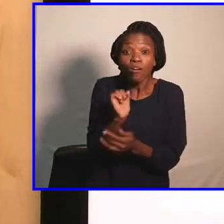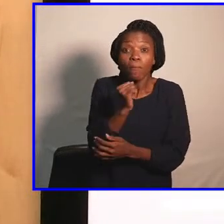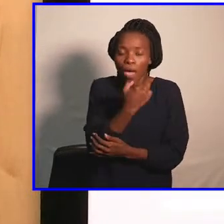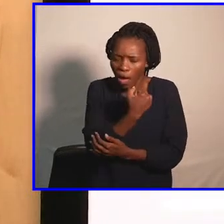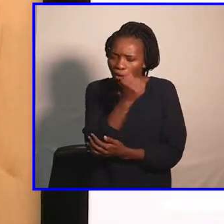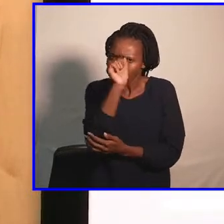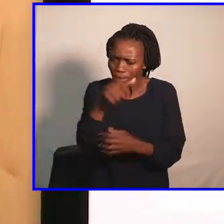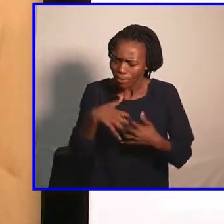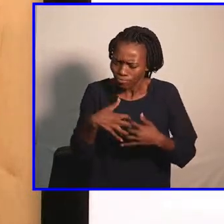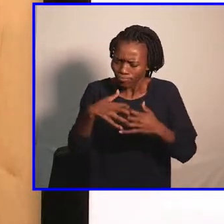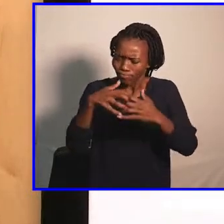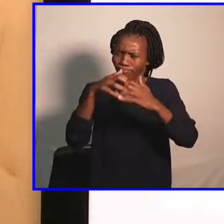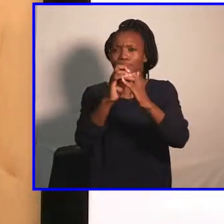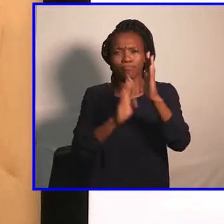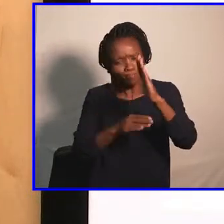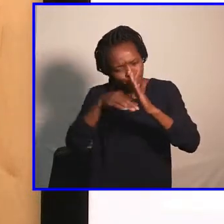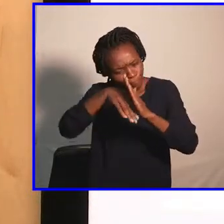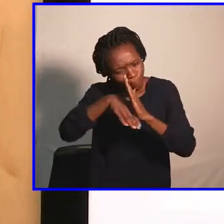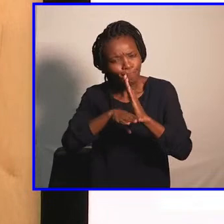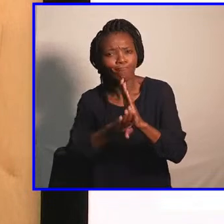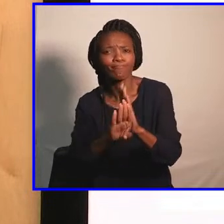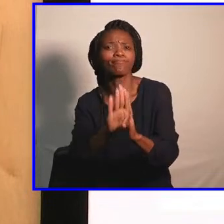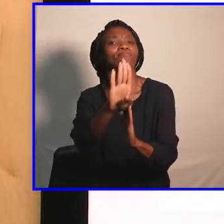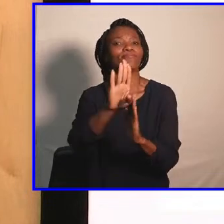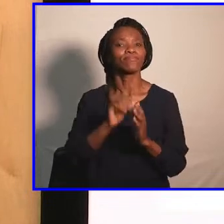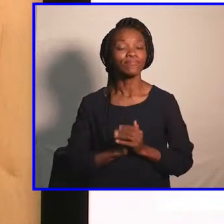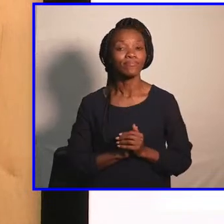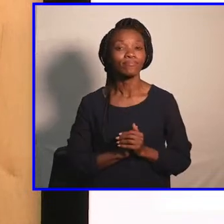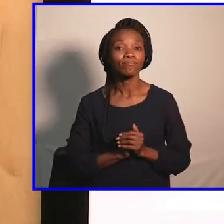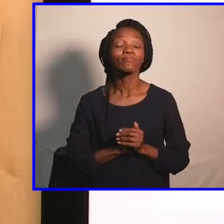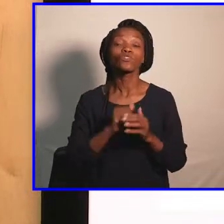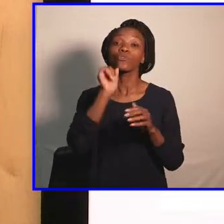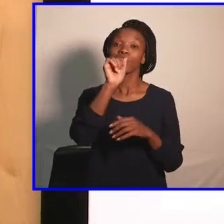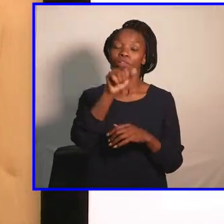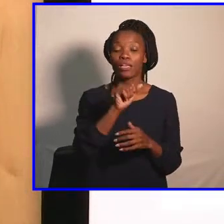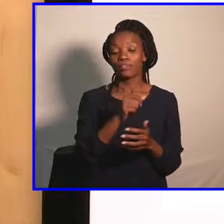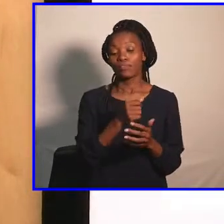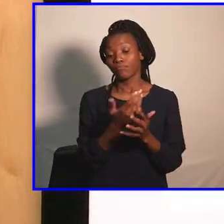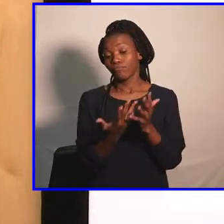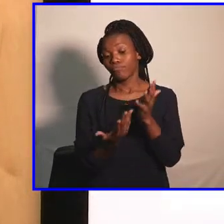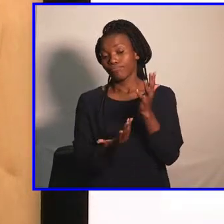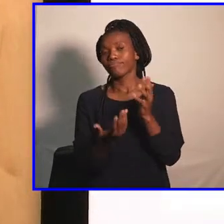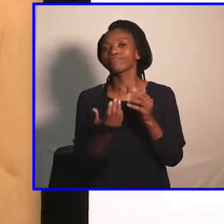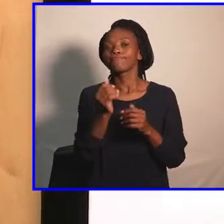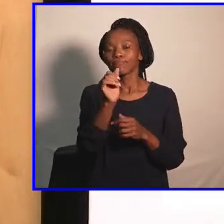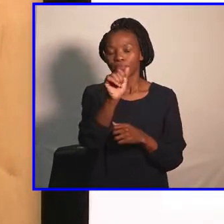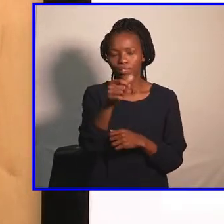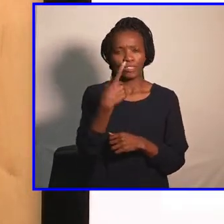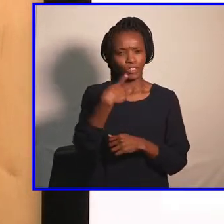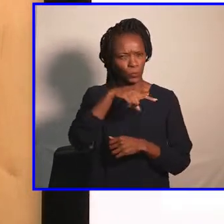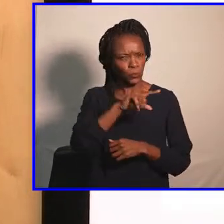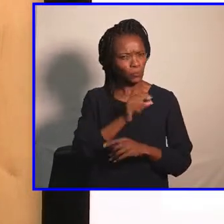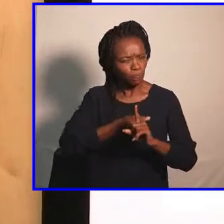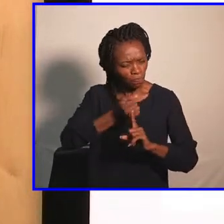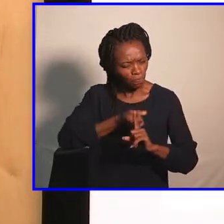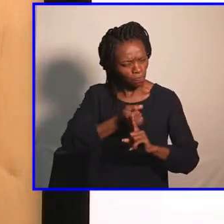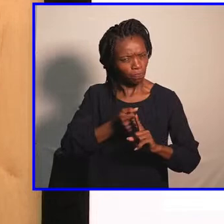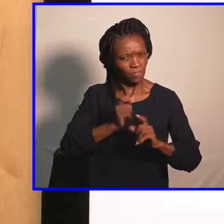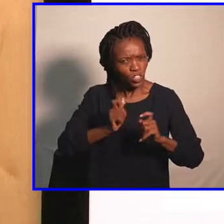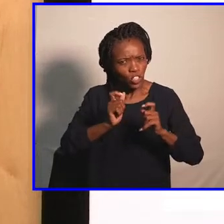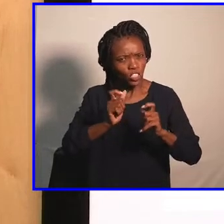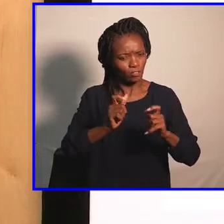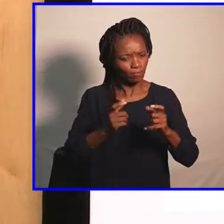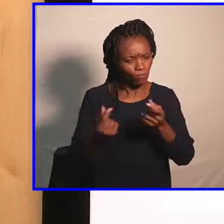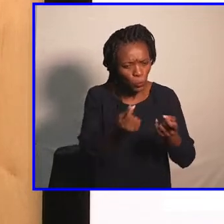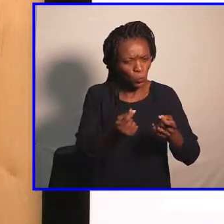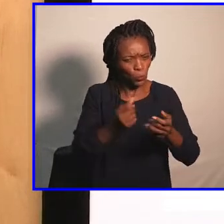recover. Now, all these matters are being addressed with urgency and purpose, and because